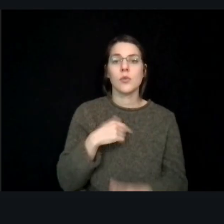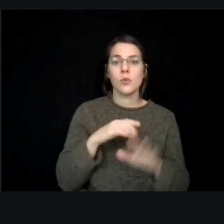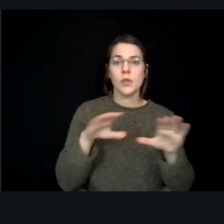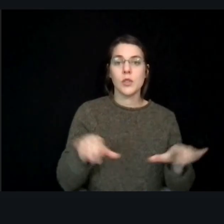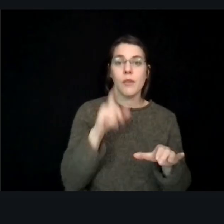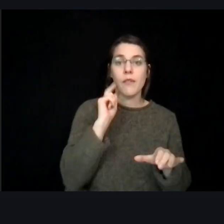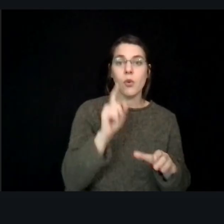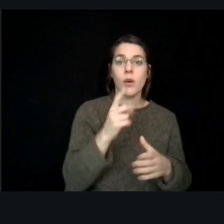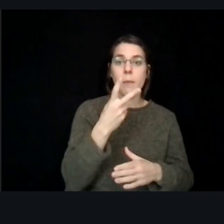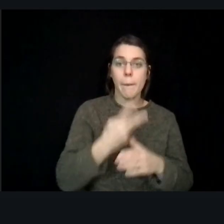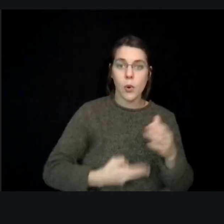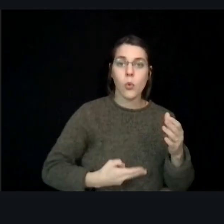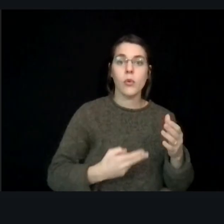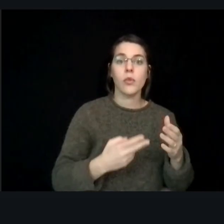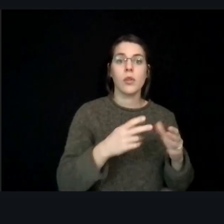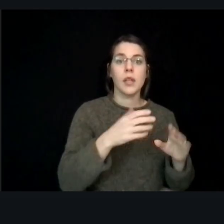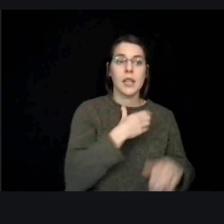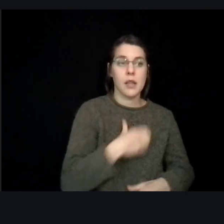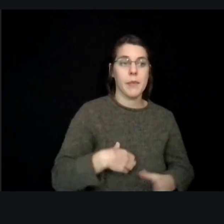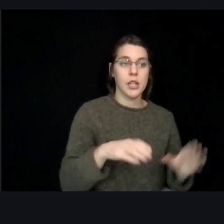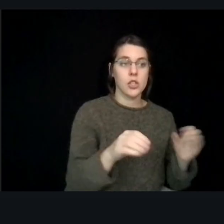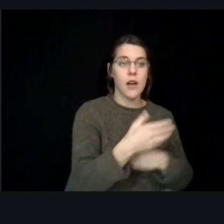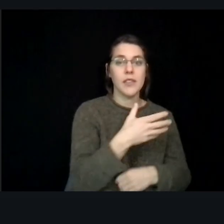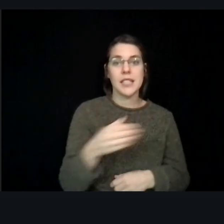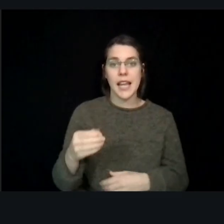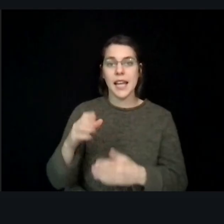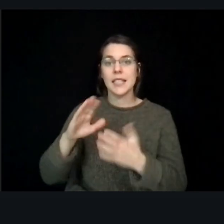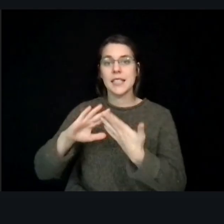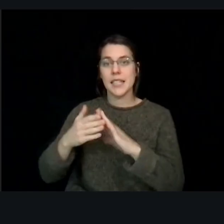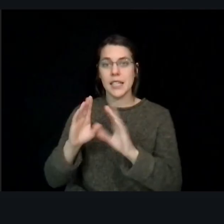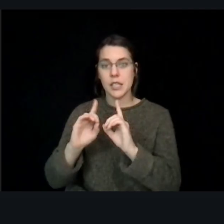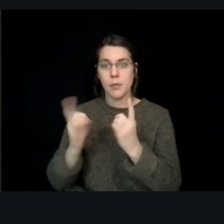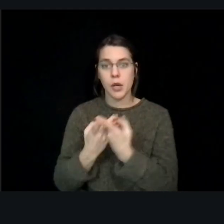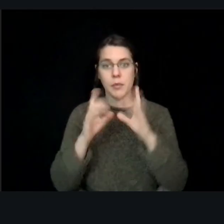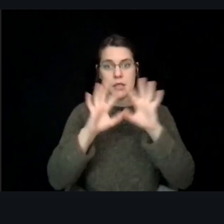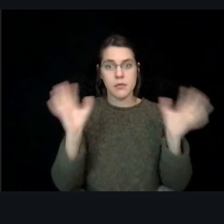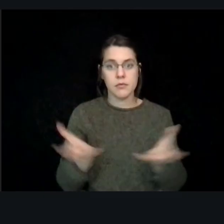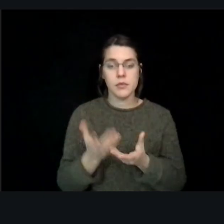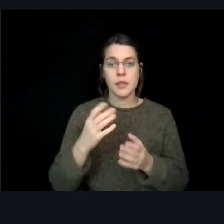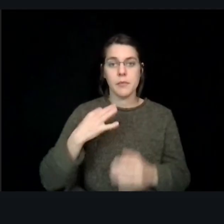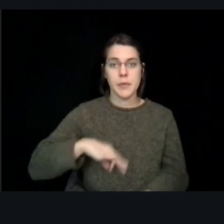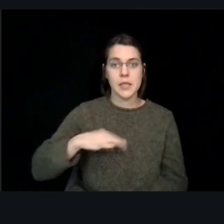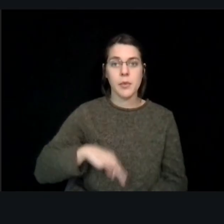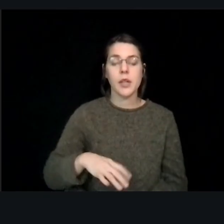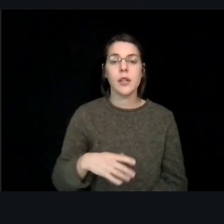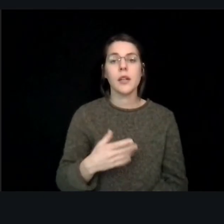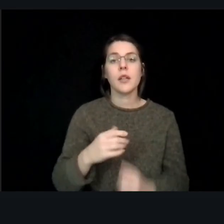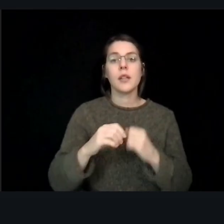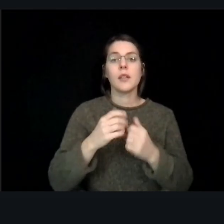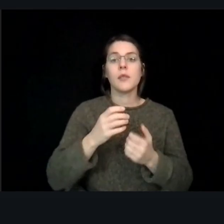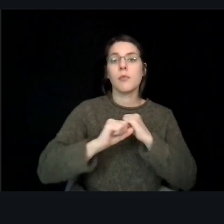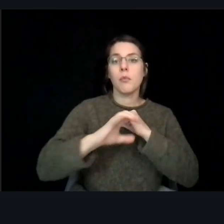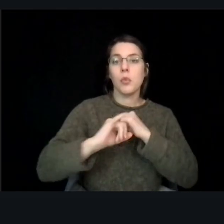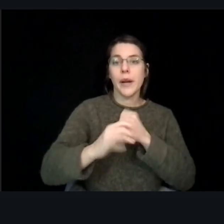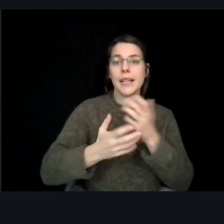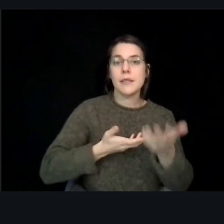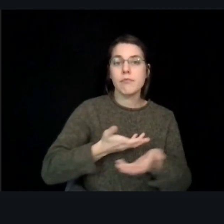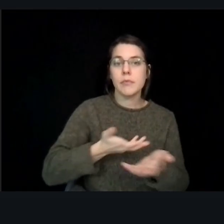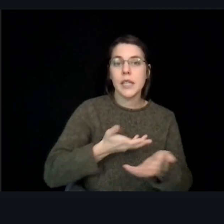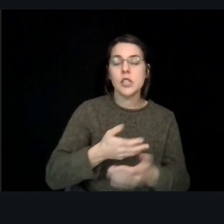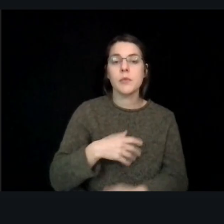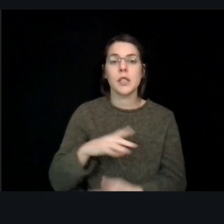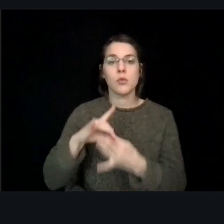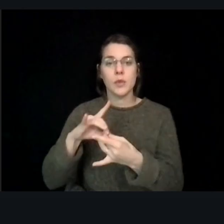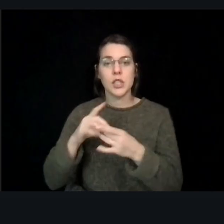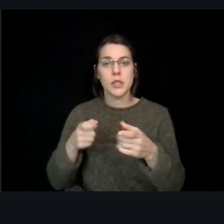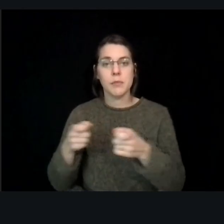city departments. Press engagement and relationship management, digital communications, and crisis communications. Think the fantastic work that they